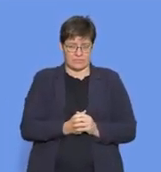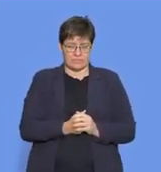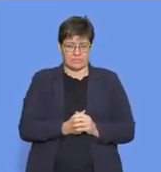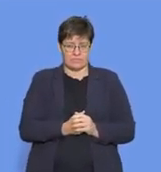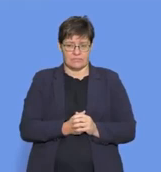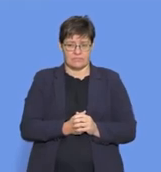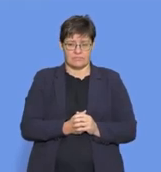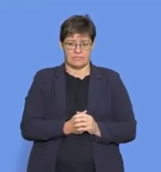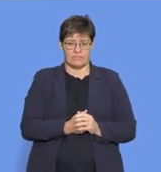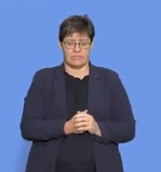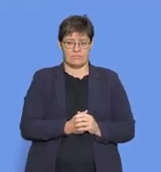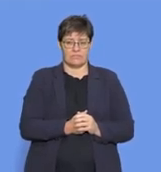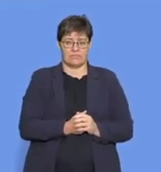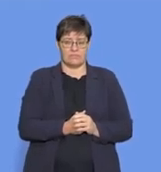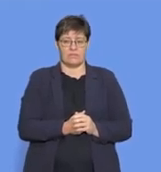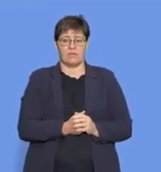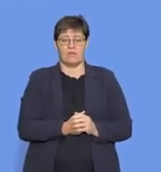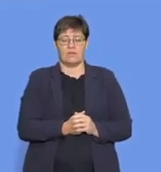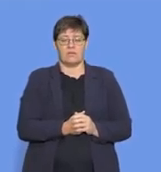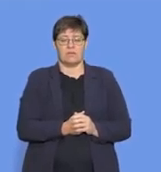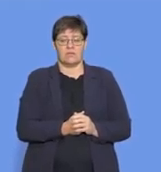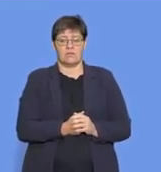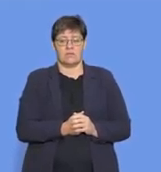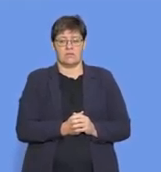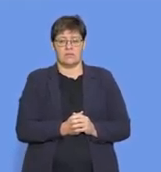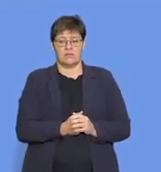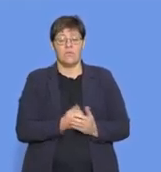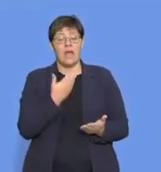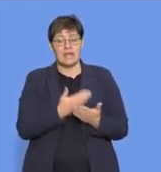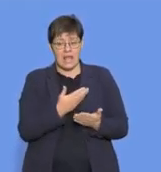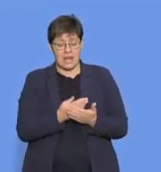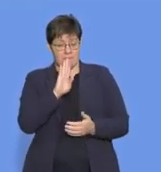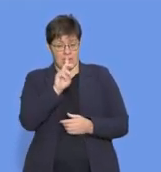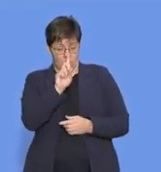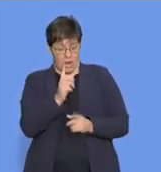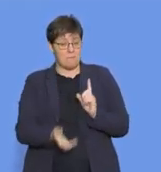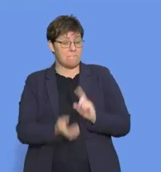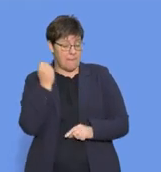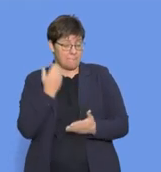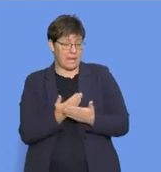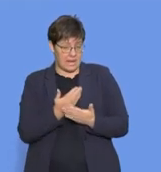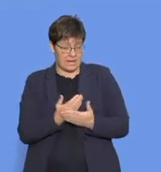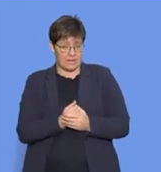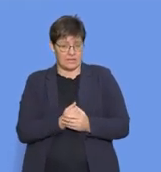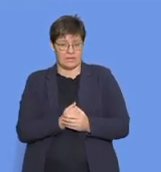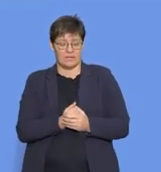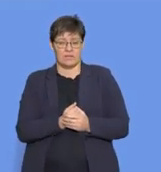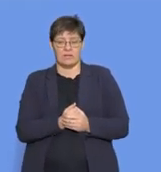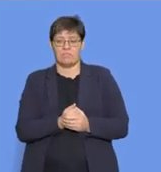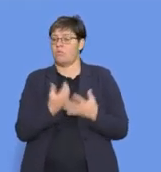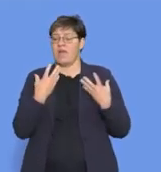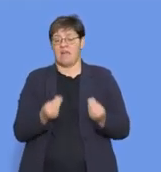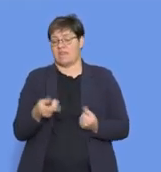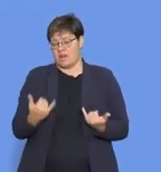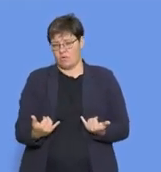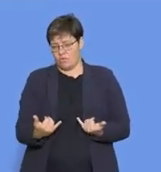don't have this. Okay, we've got, we can find B1, we can find this angle here,